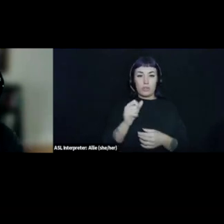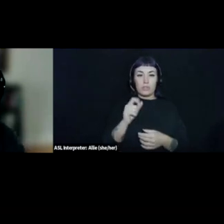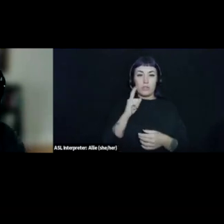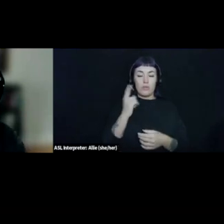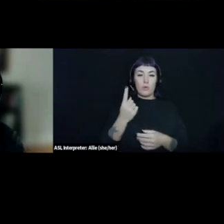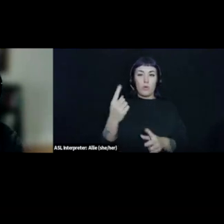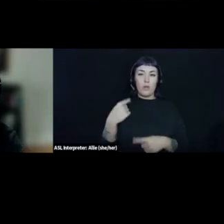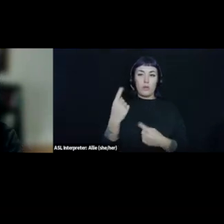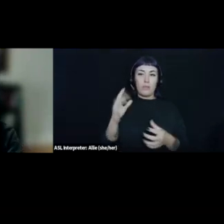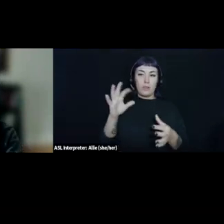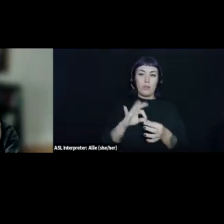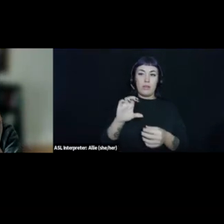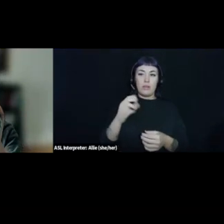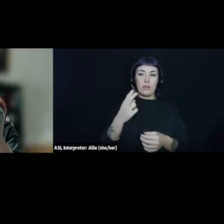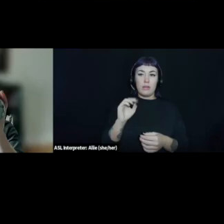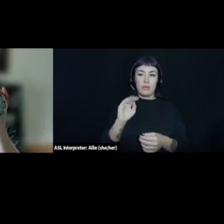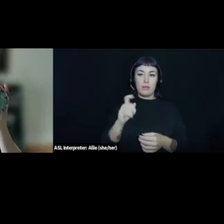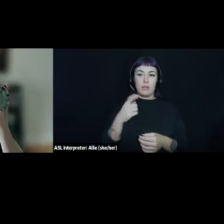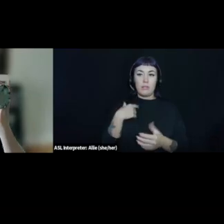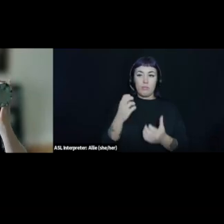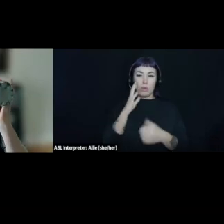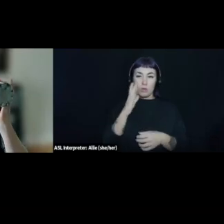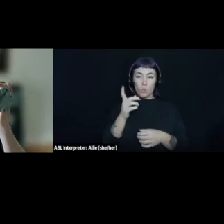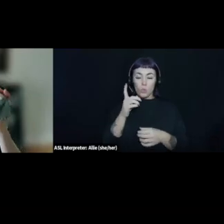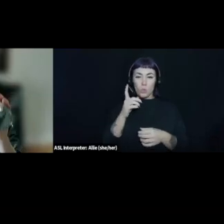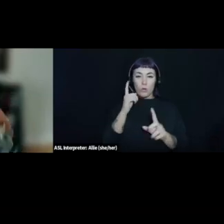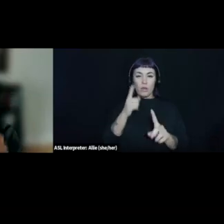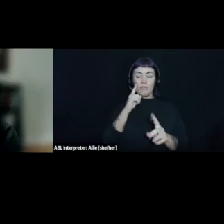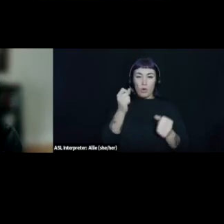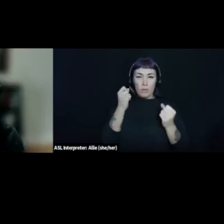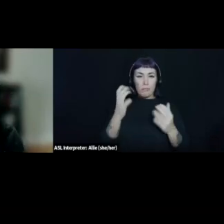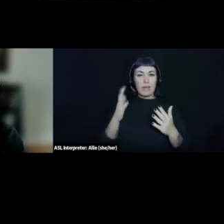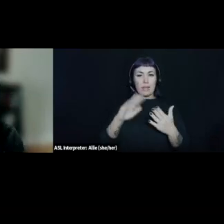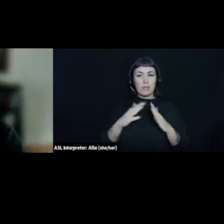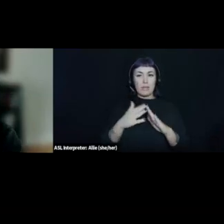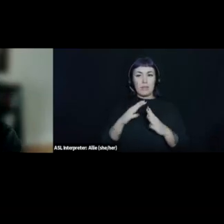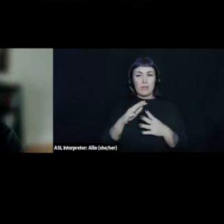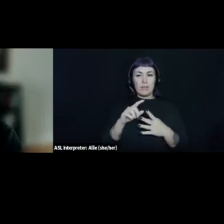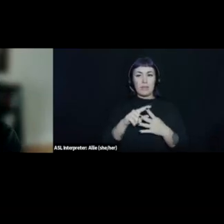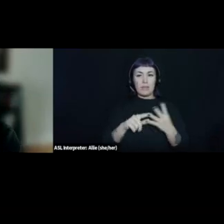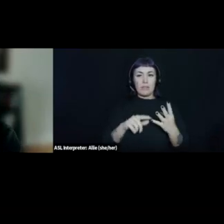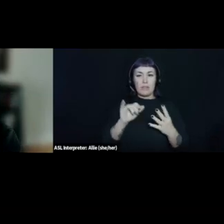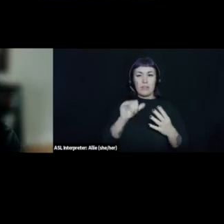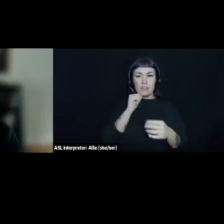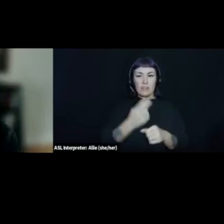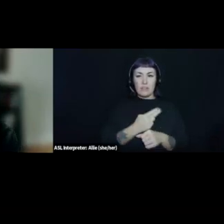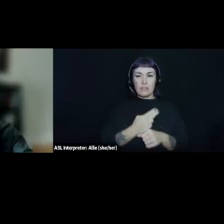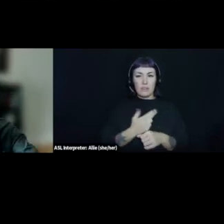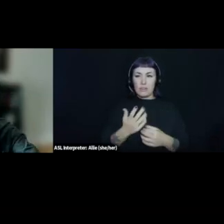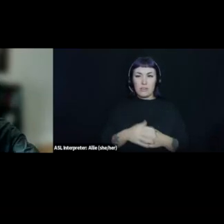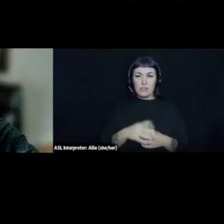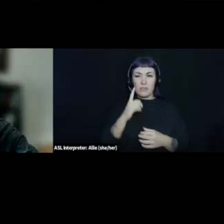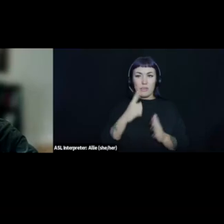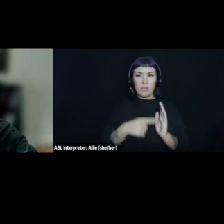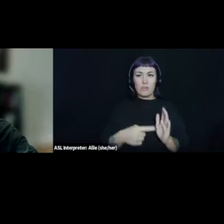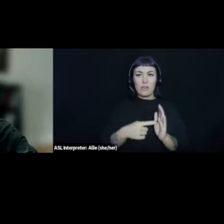always been linked to chem sex. I just want to point out that for many communities, these are not the drugs that are used. For